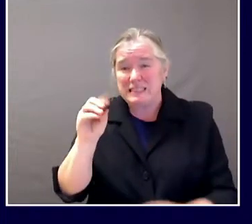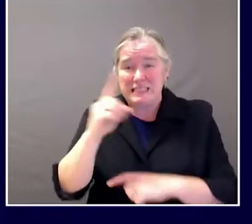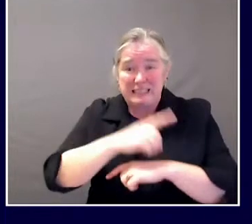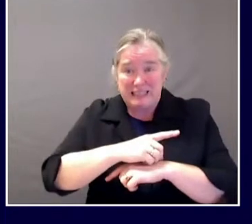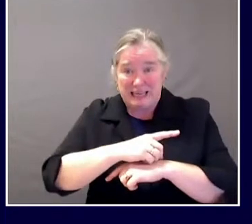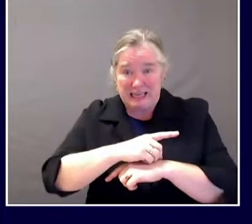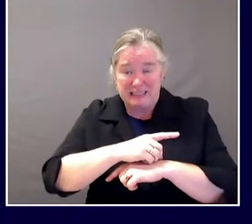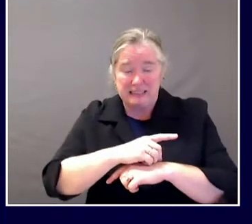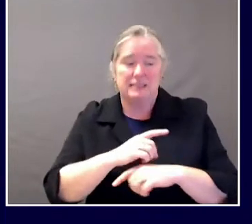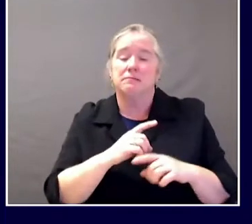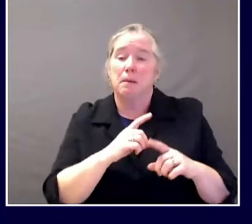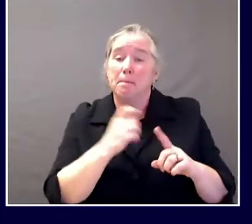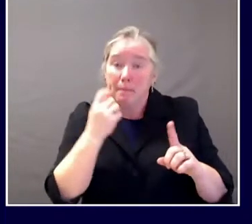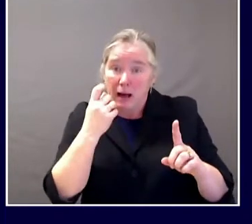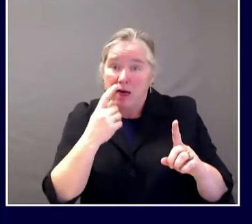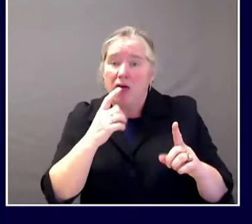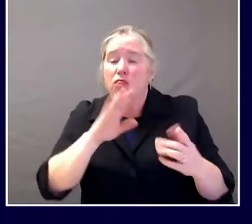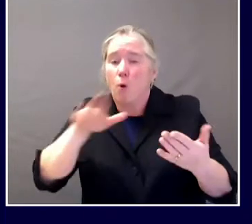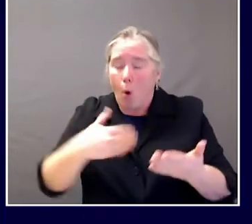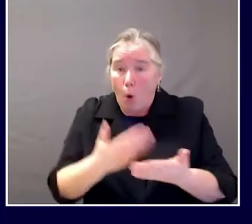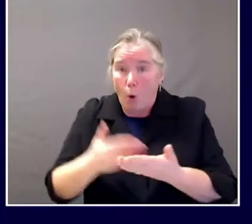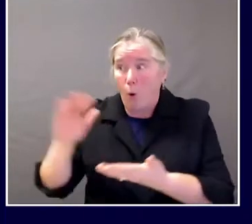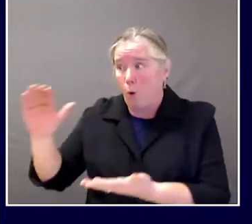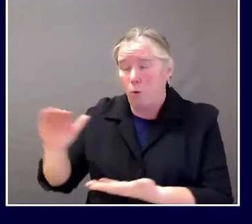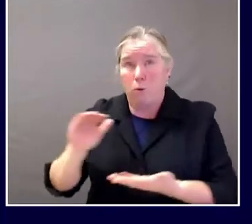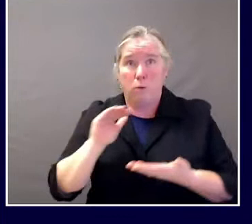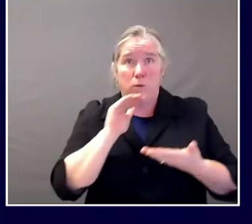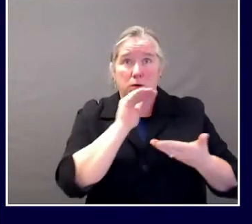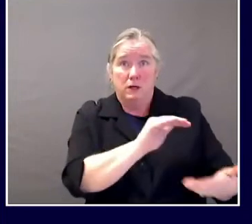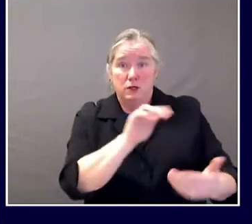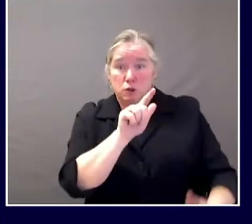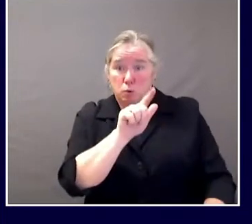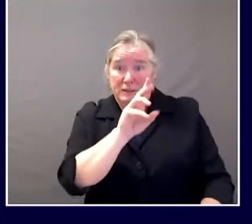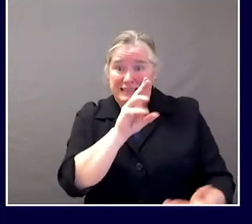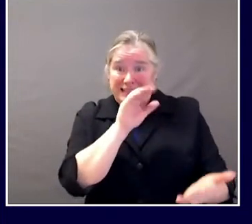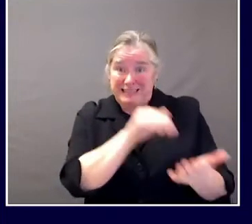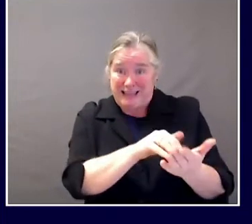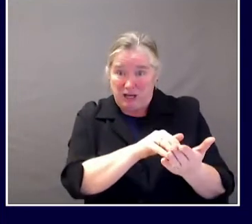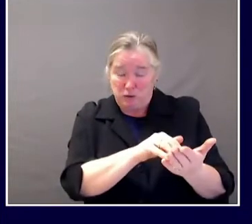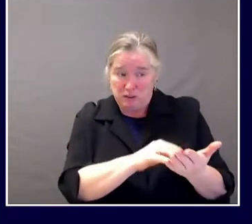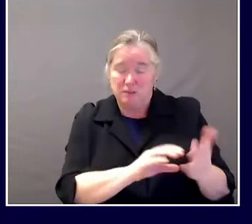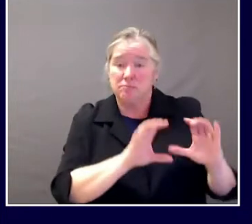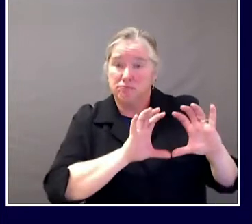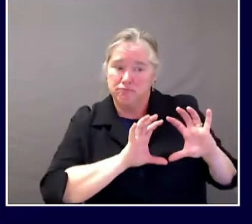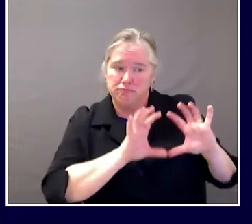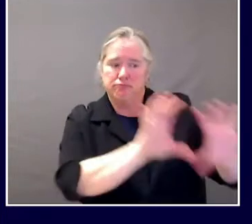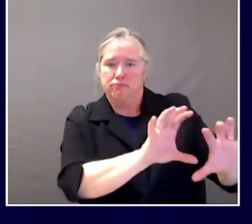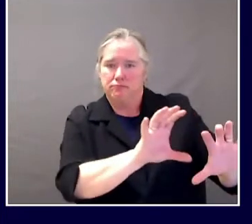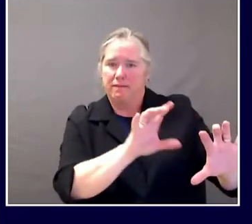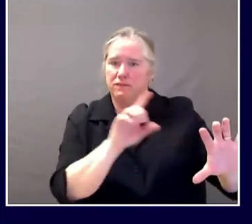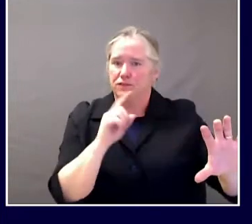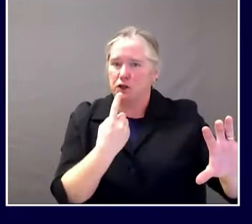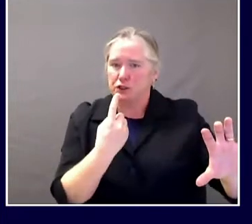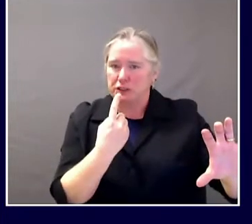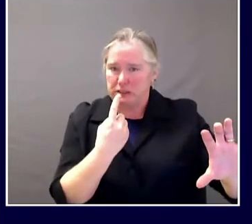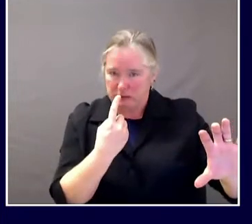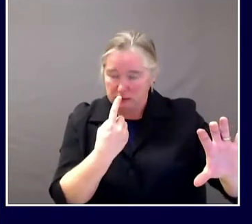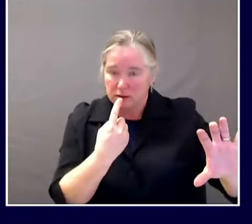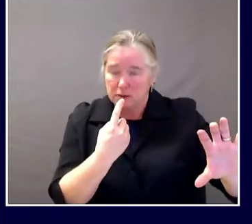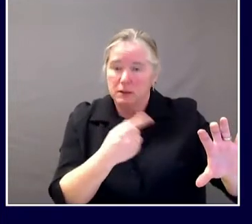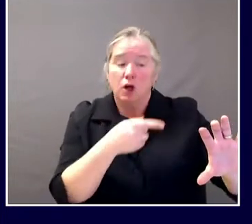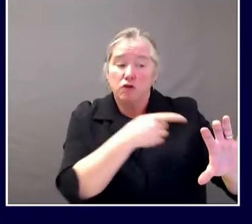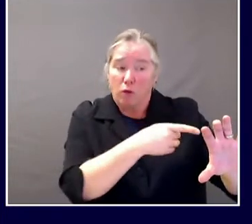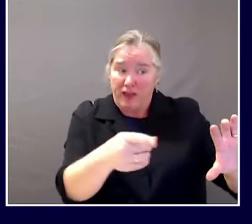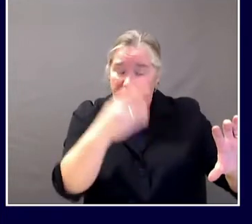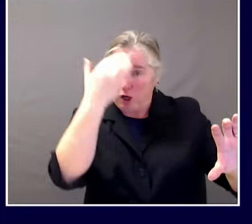entire allocation to provide security for the residents and staff of those programs, of those facilities, to know